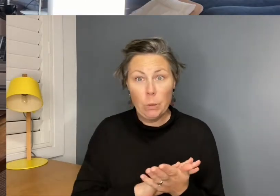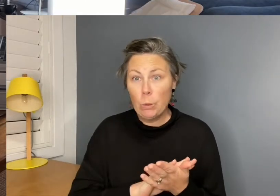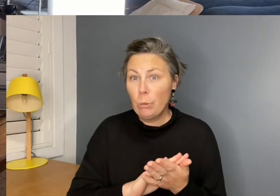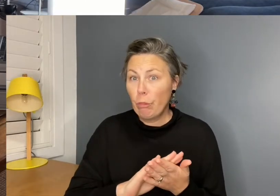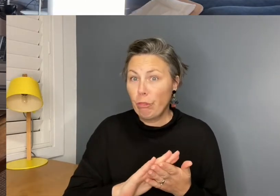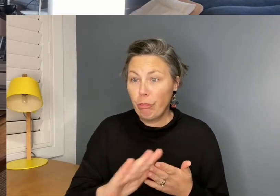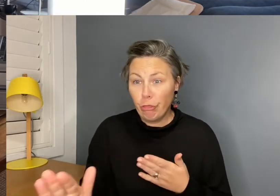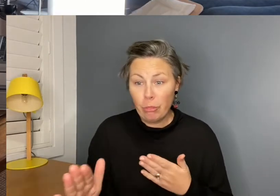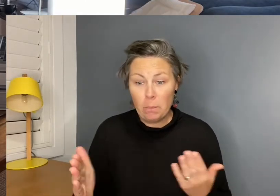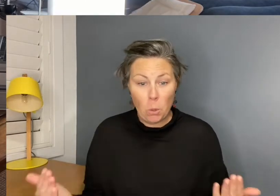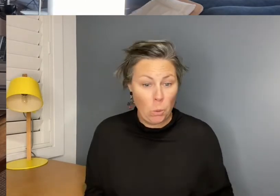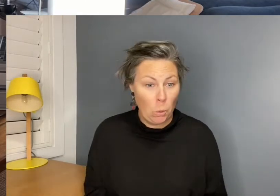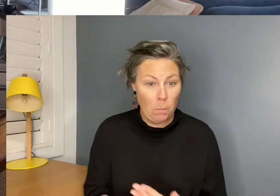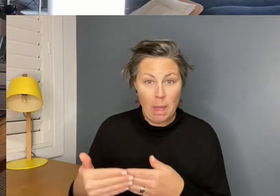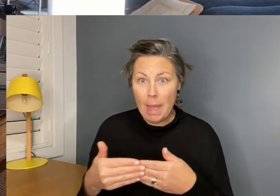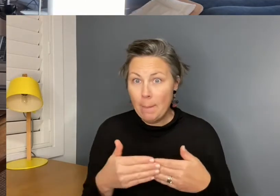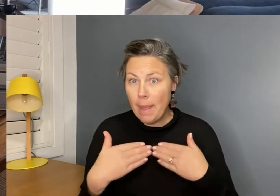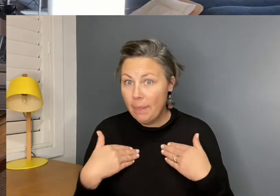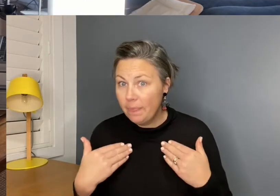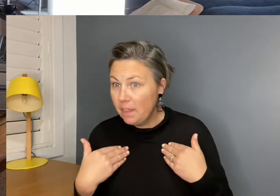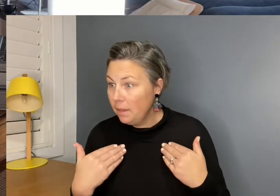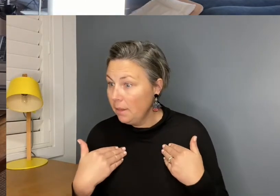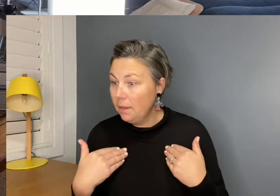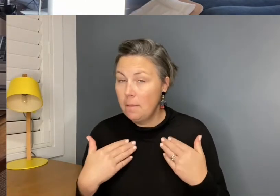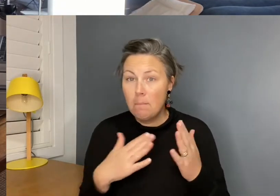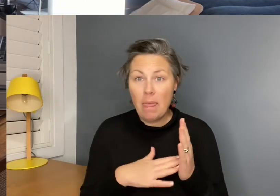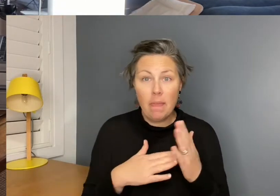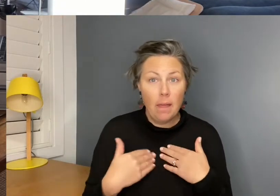rules of the public system, that if everything goes well, the